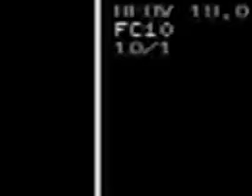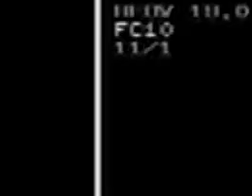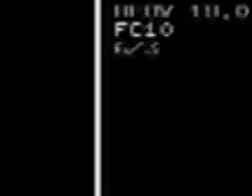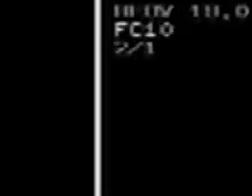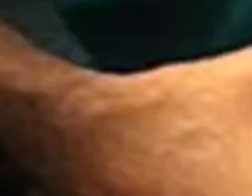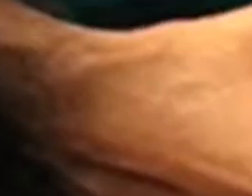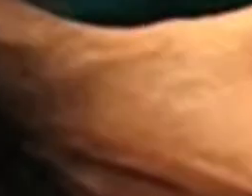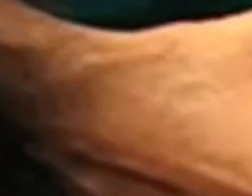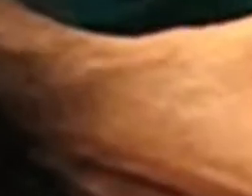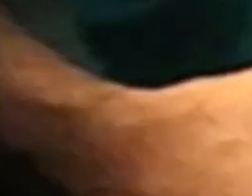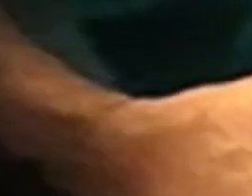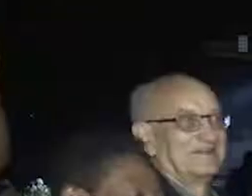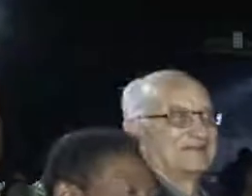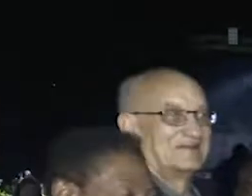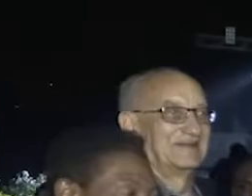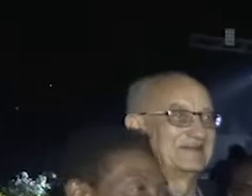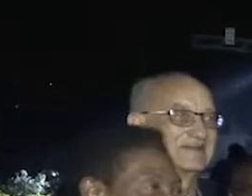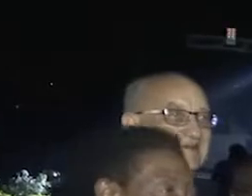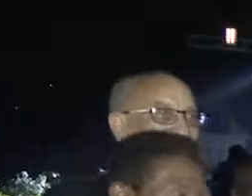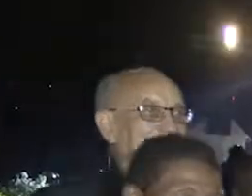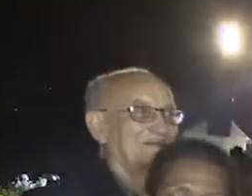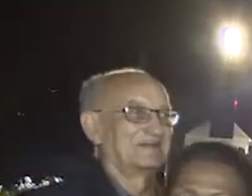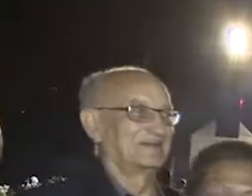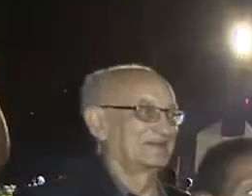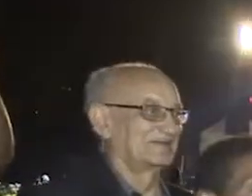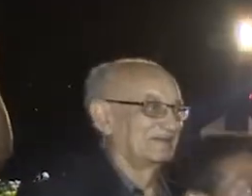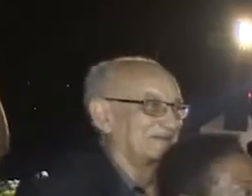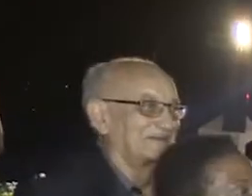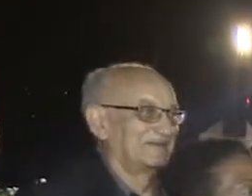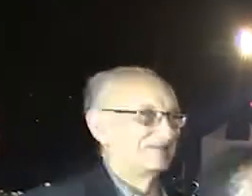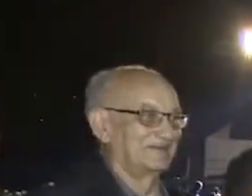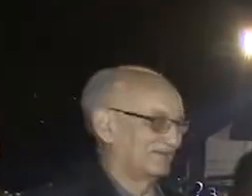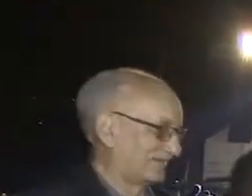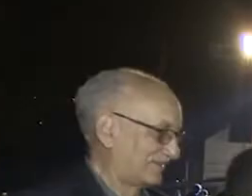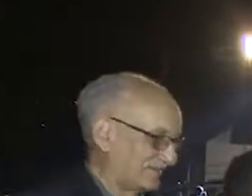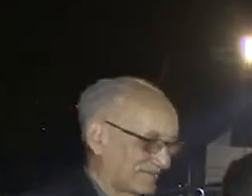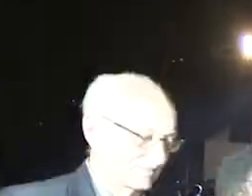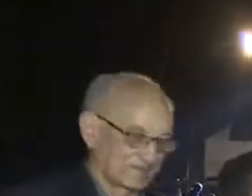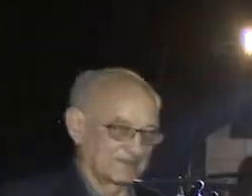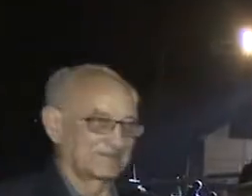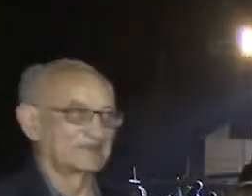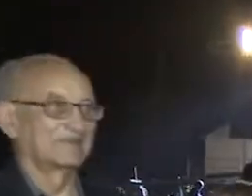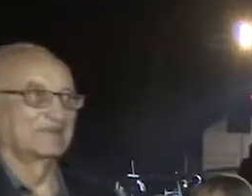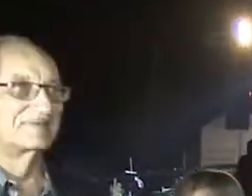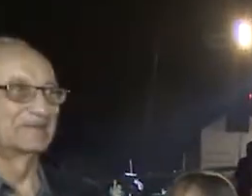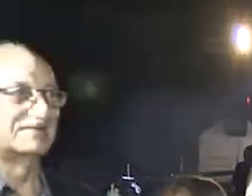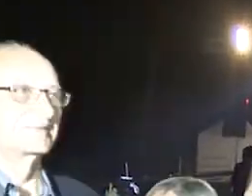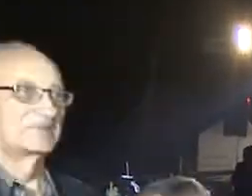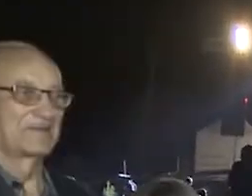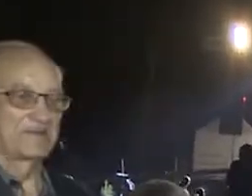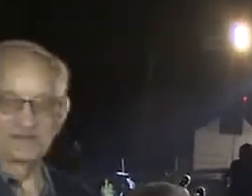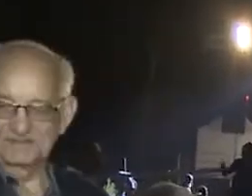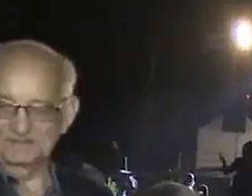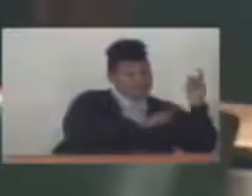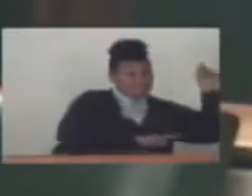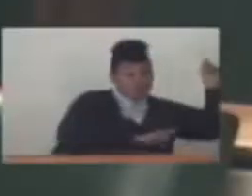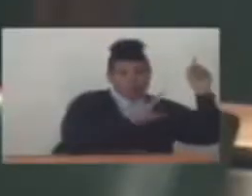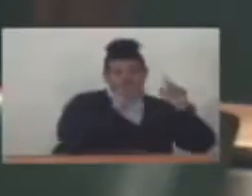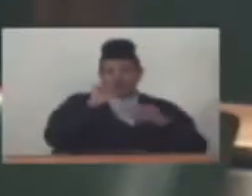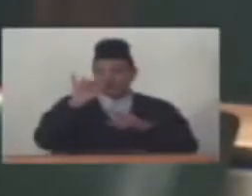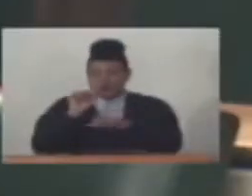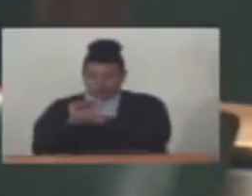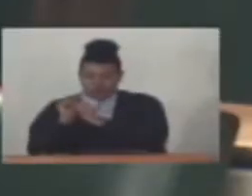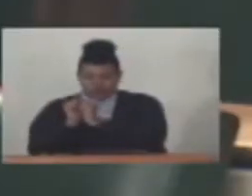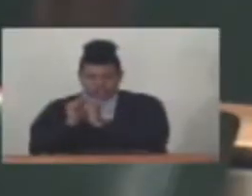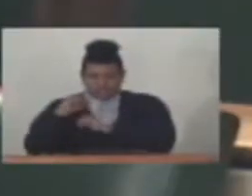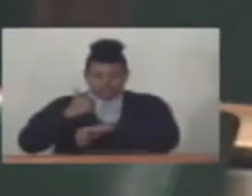Caribbean Sport Medicine Center. The ministry is collaborating with the University of the West Indies and Team Usain Bolt to